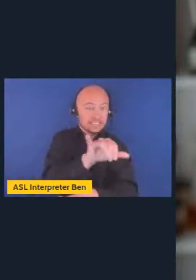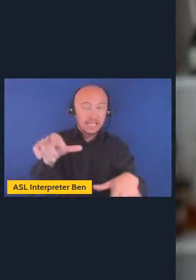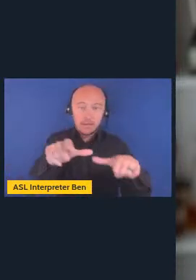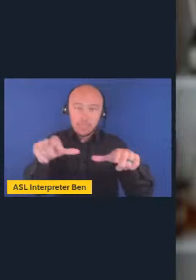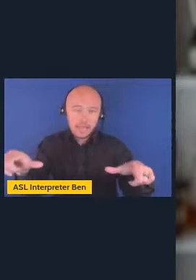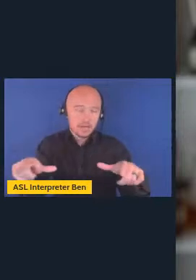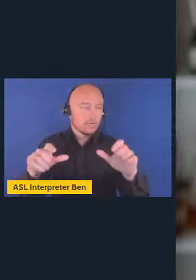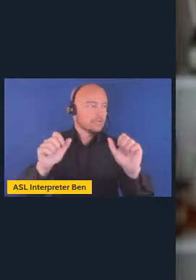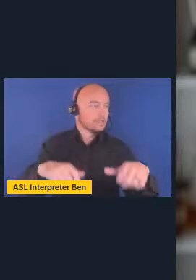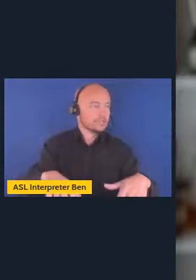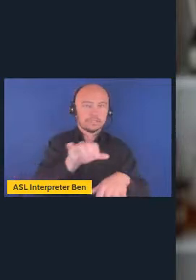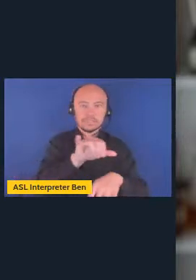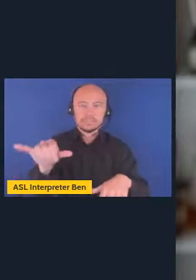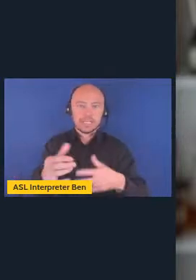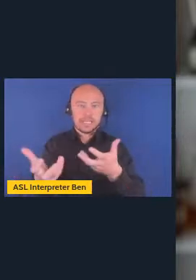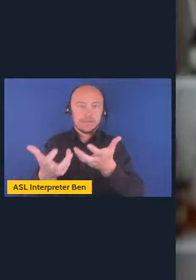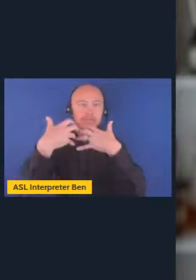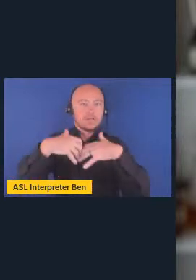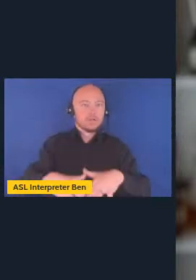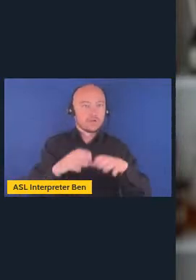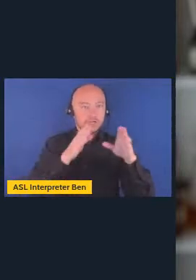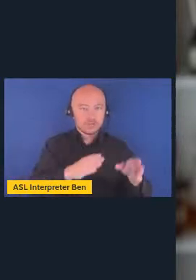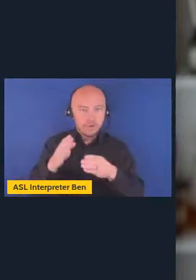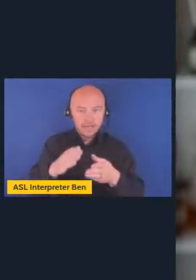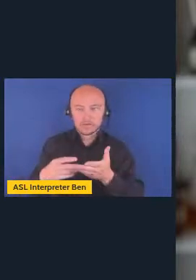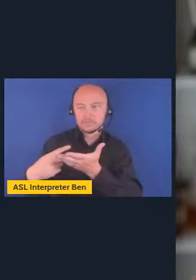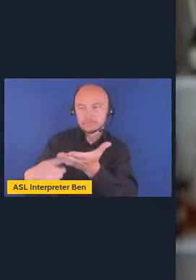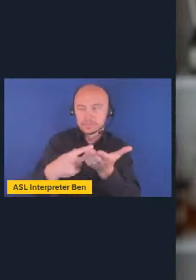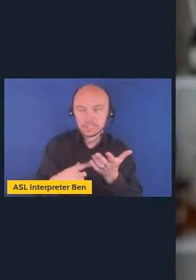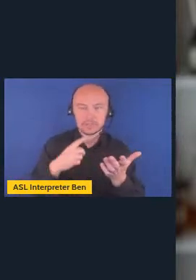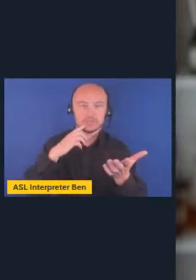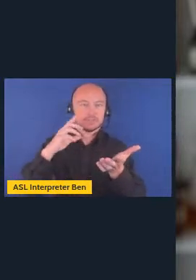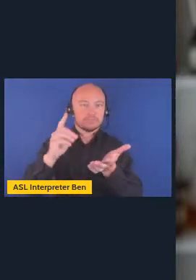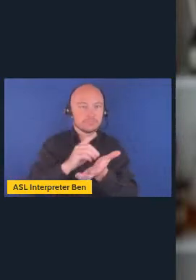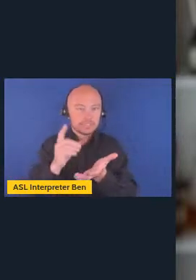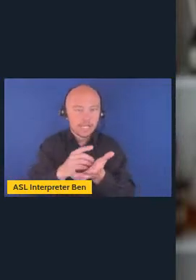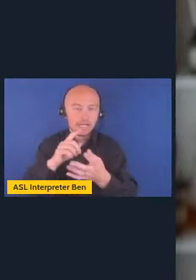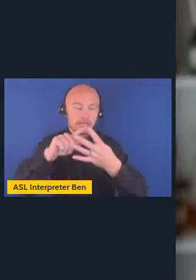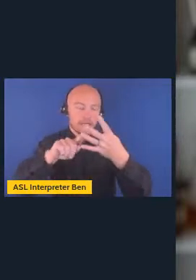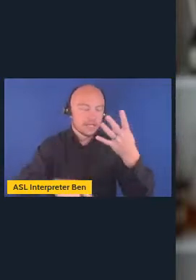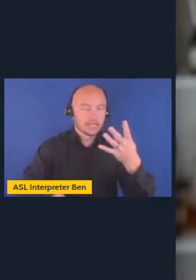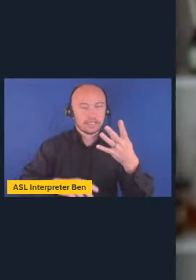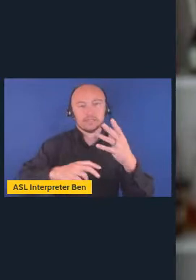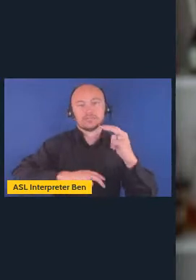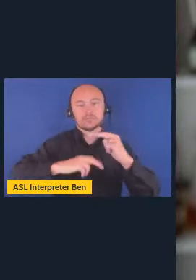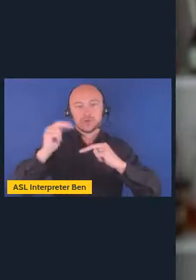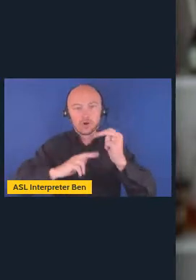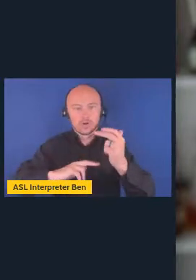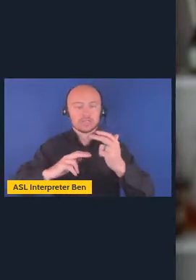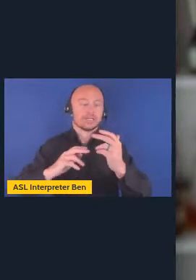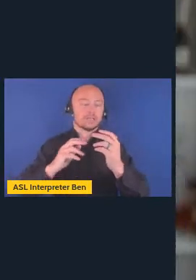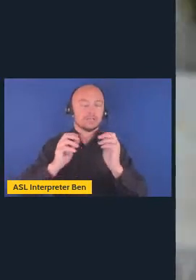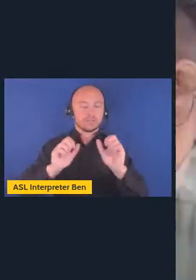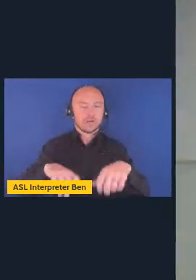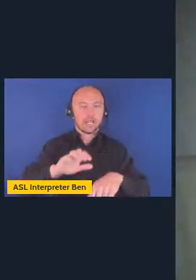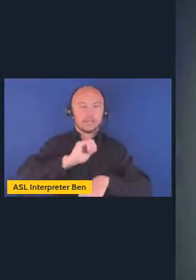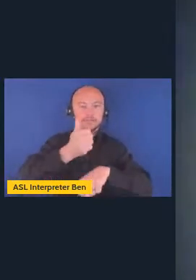same integration patterns in your discussions, designs, architectures, and implementation